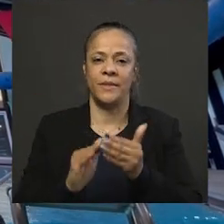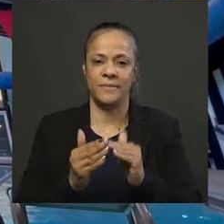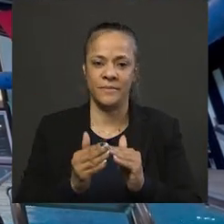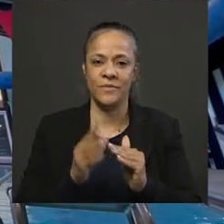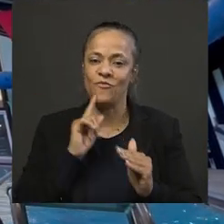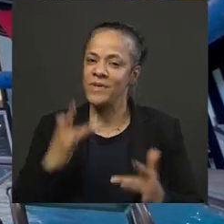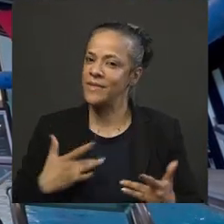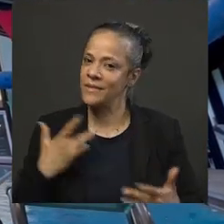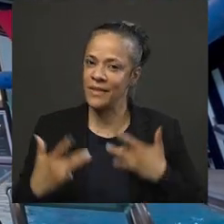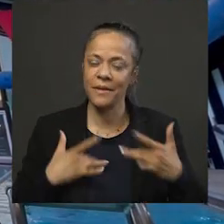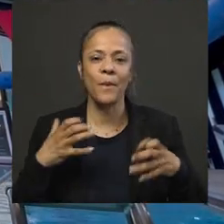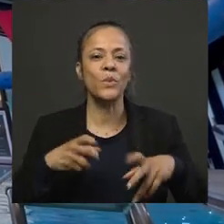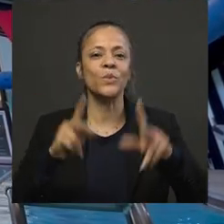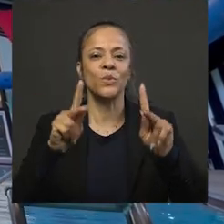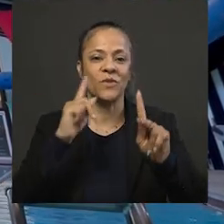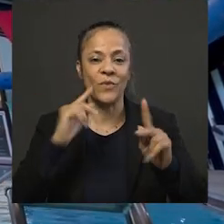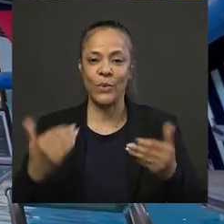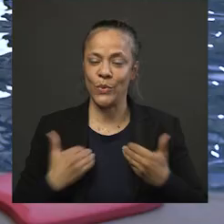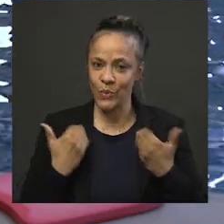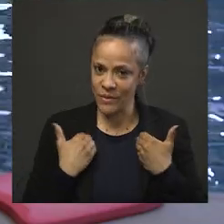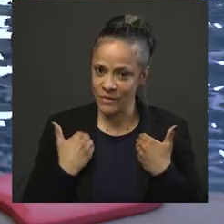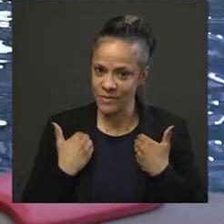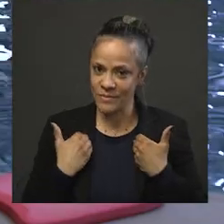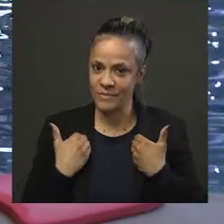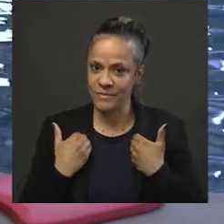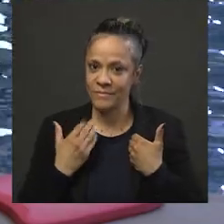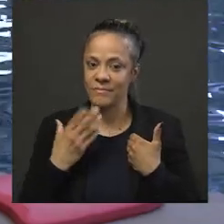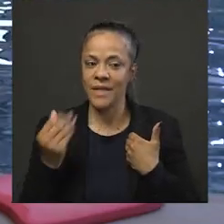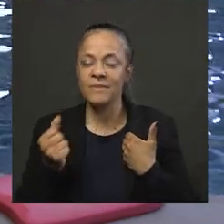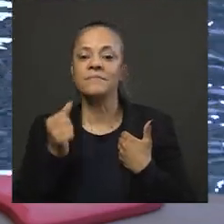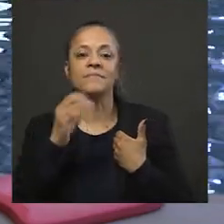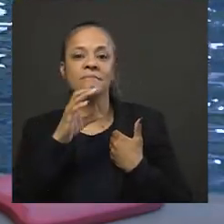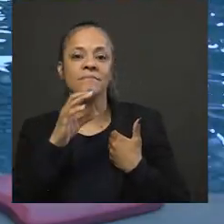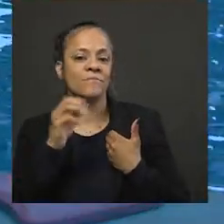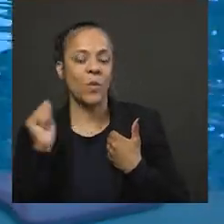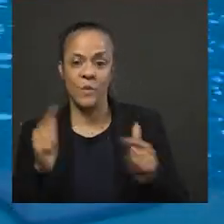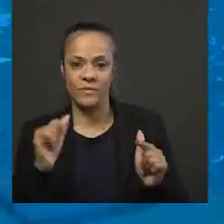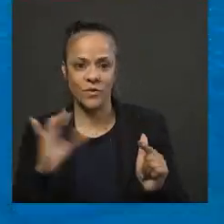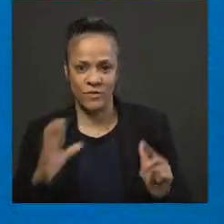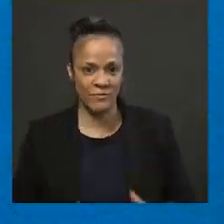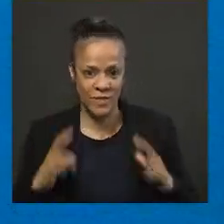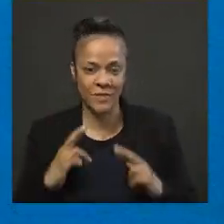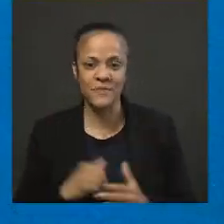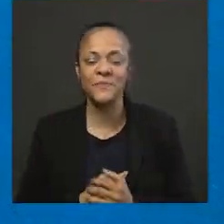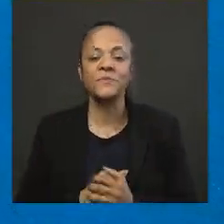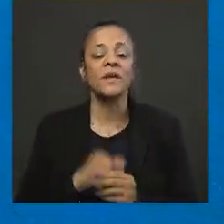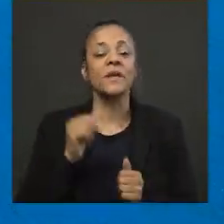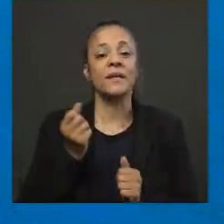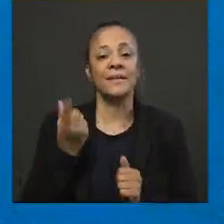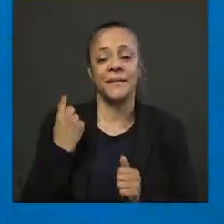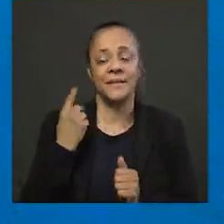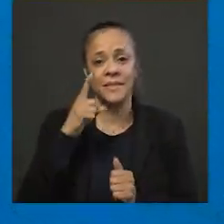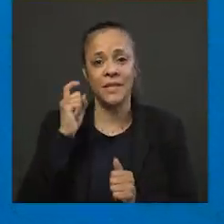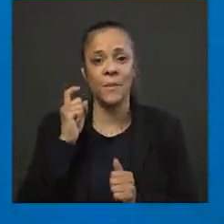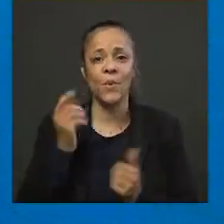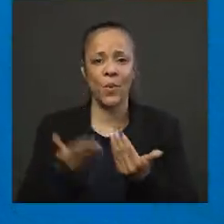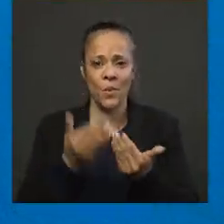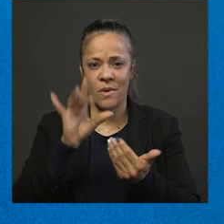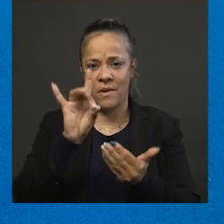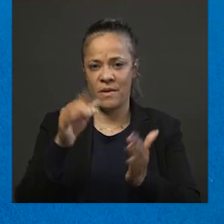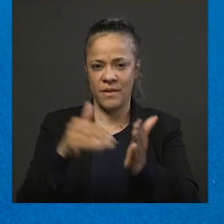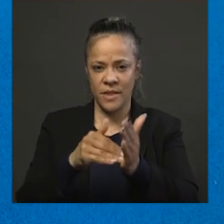which is a really exciting opportunity for our youth and our citizens overall. In terms of just last summer, 2021, we had